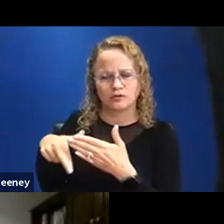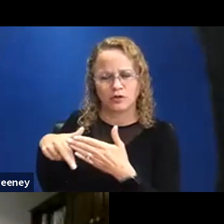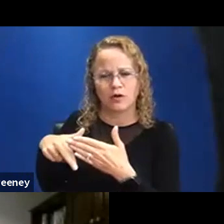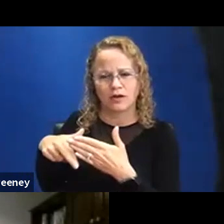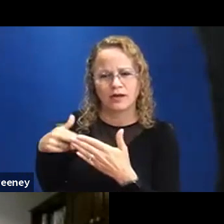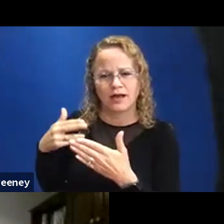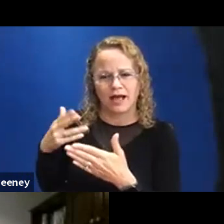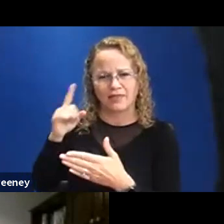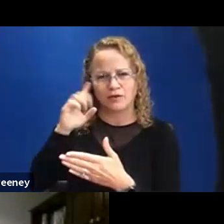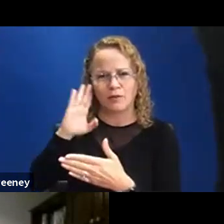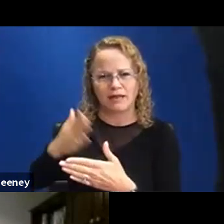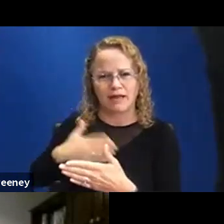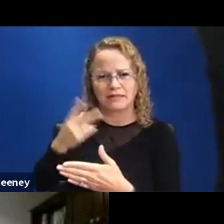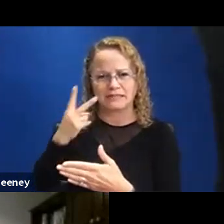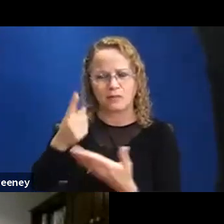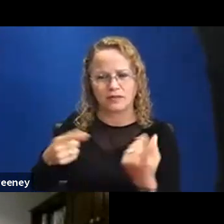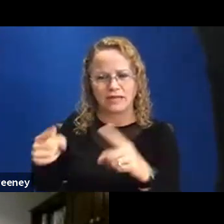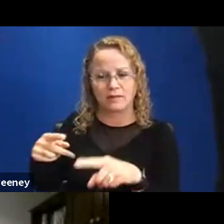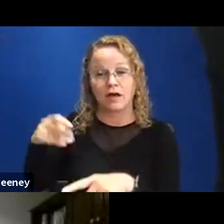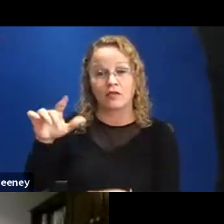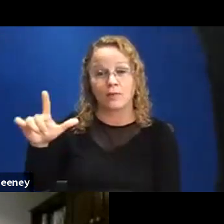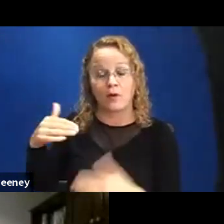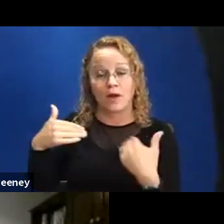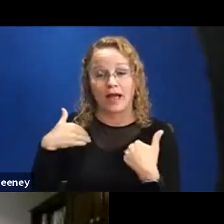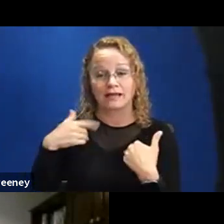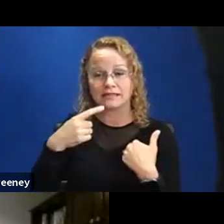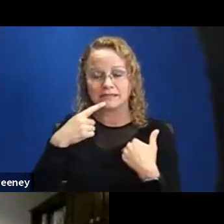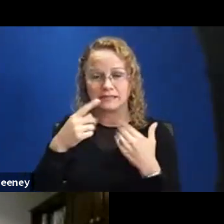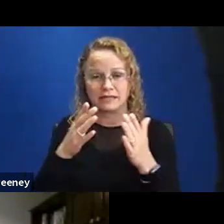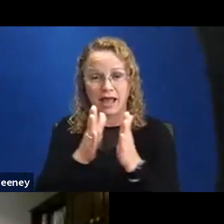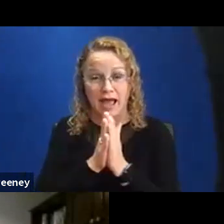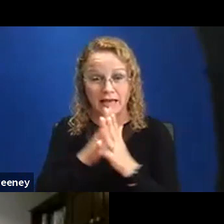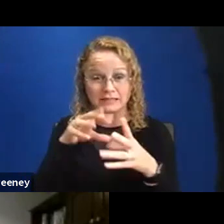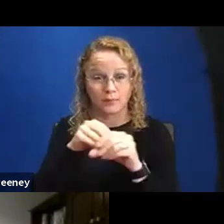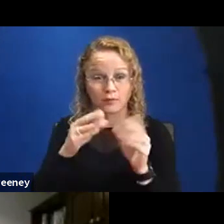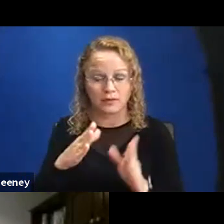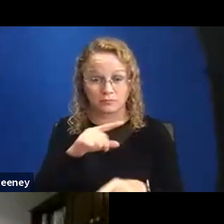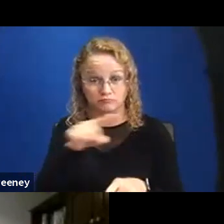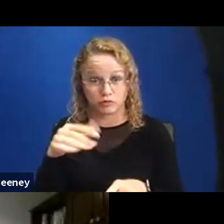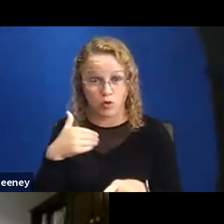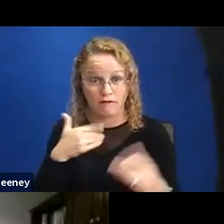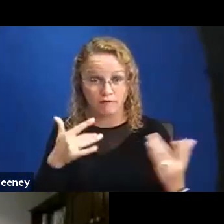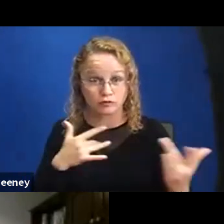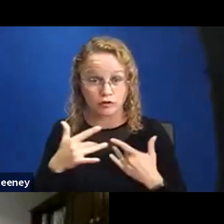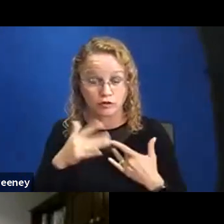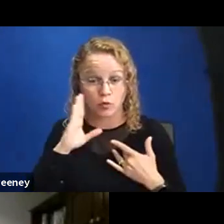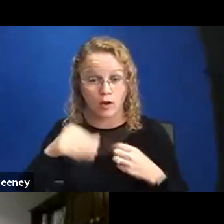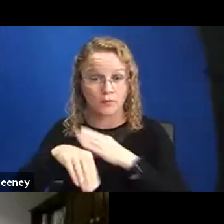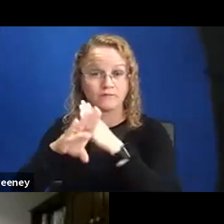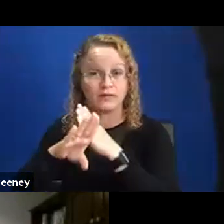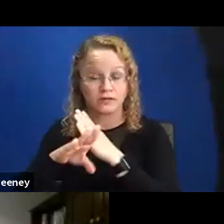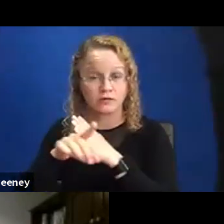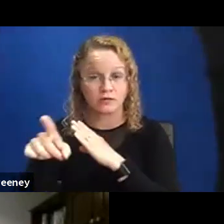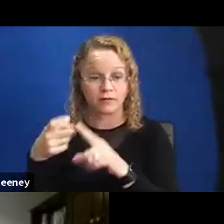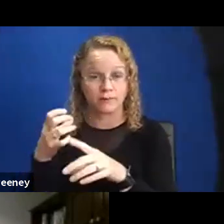be happy to see what's going on. So the poll that we had was asking participants, do you have concerns that will prevent you from receiving